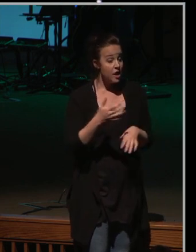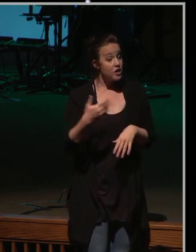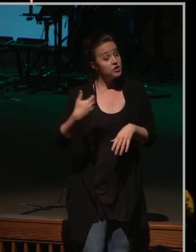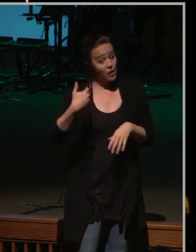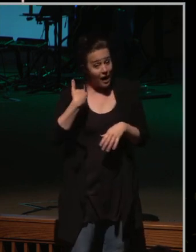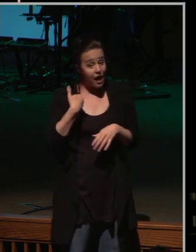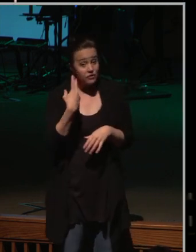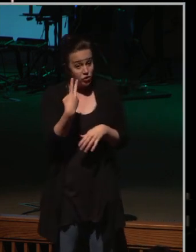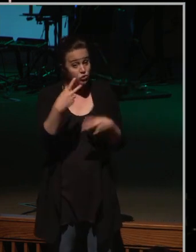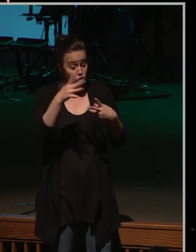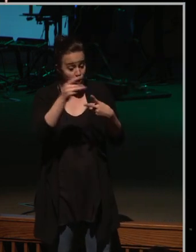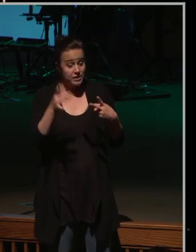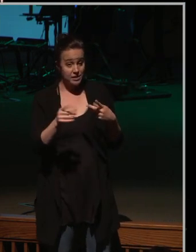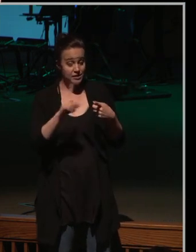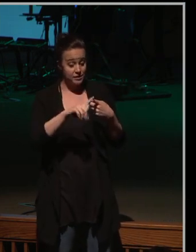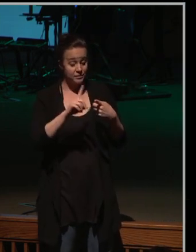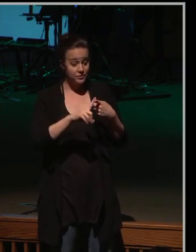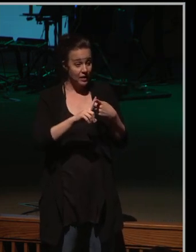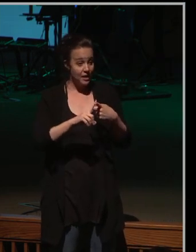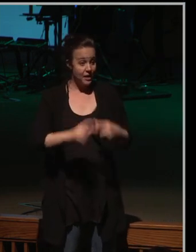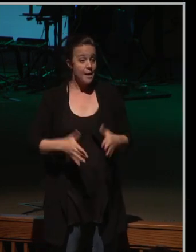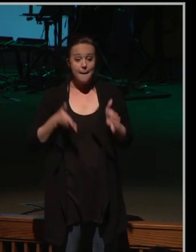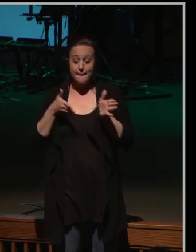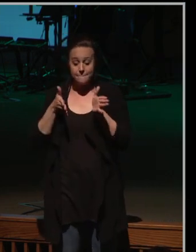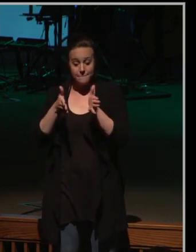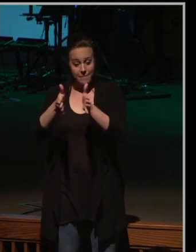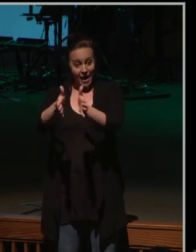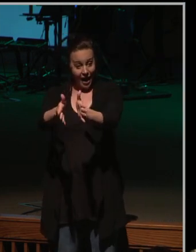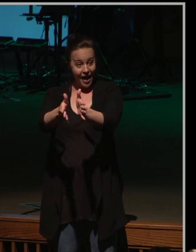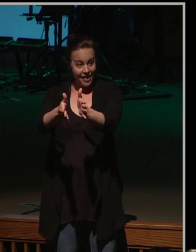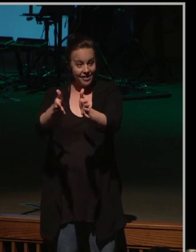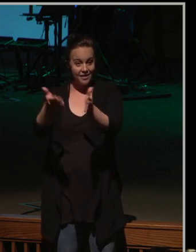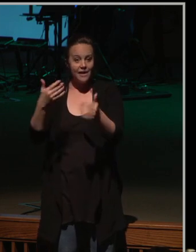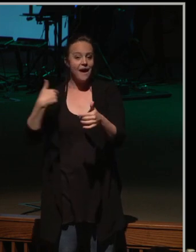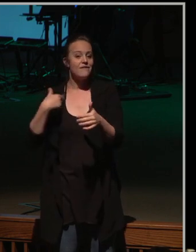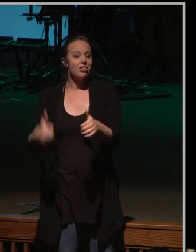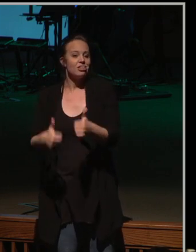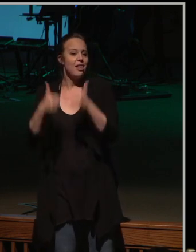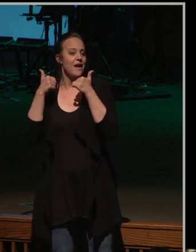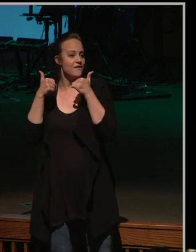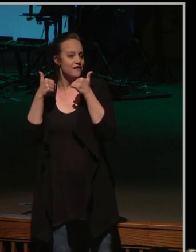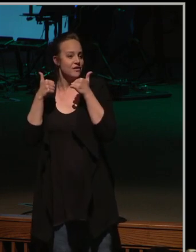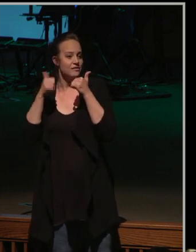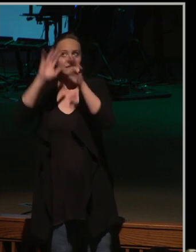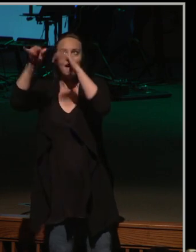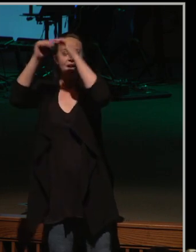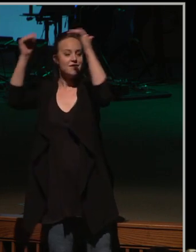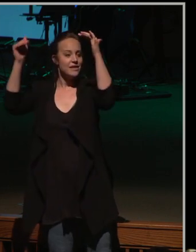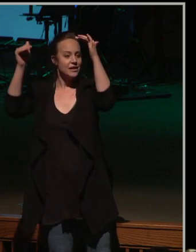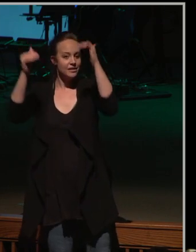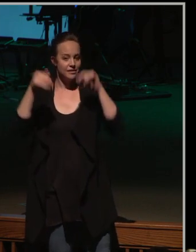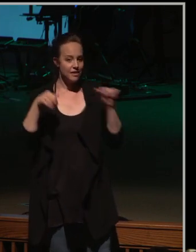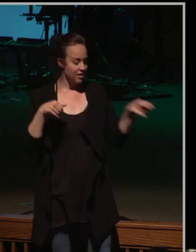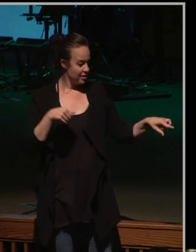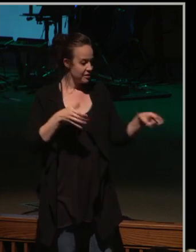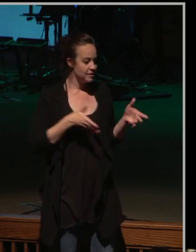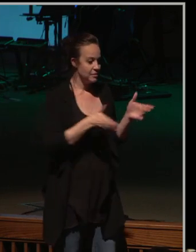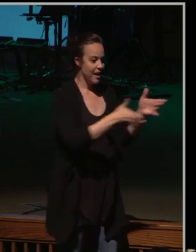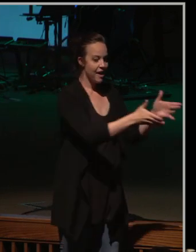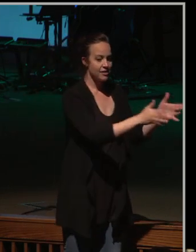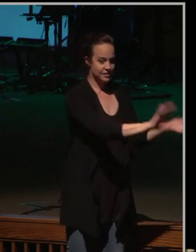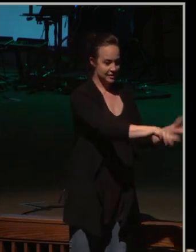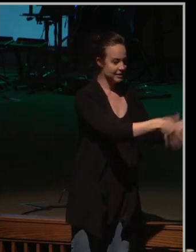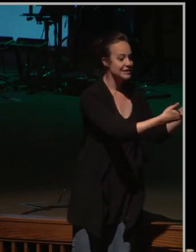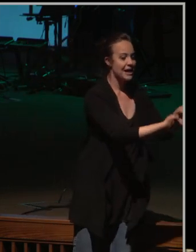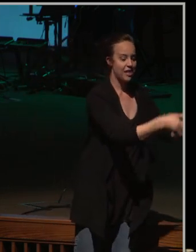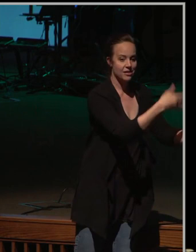life, and then this other one, this dark one that leads to death, seems like an easy fork in the road. But while we may want